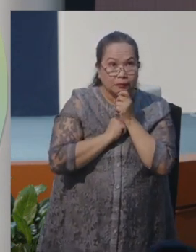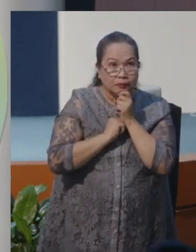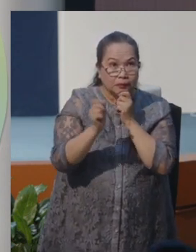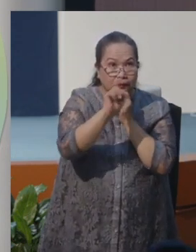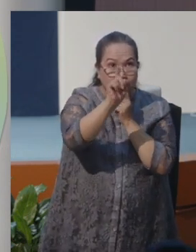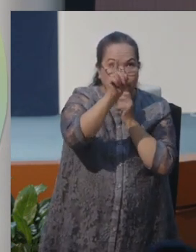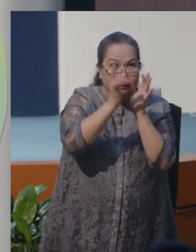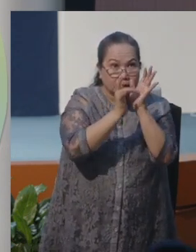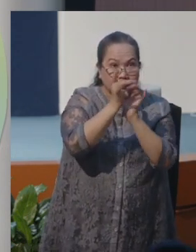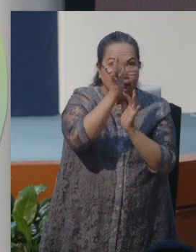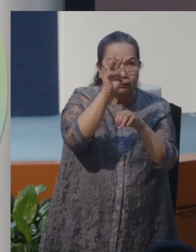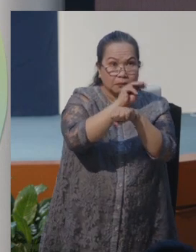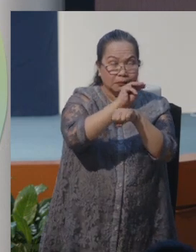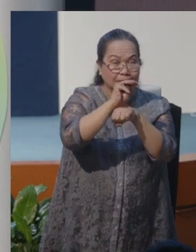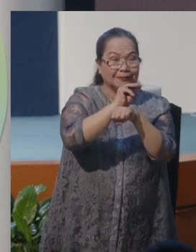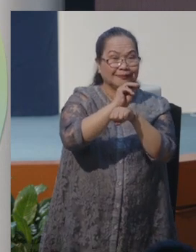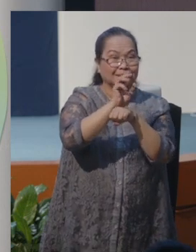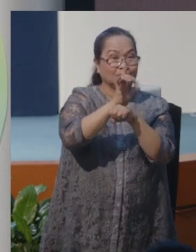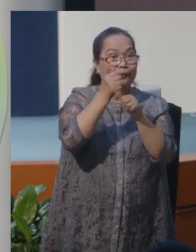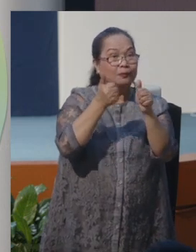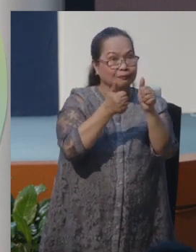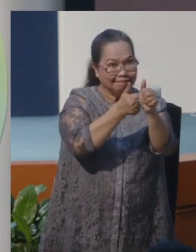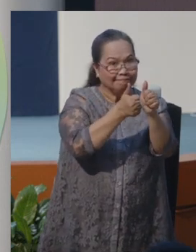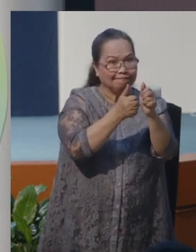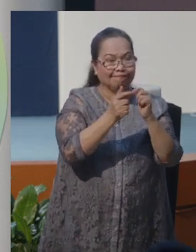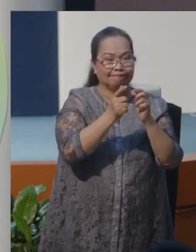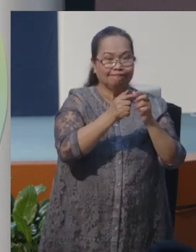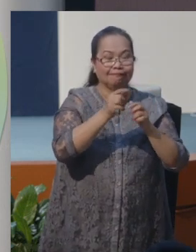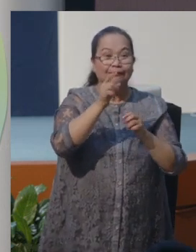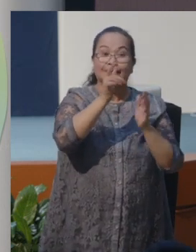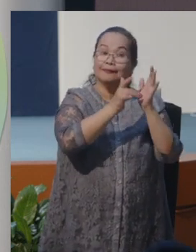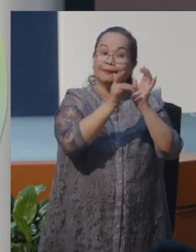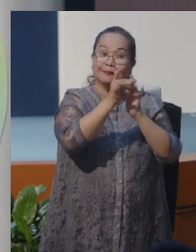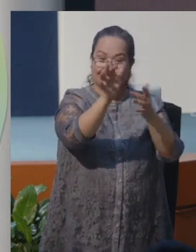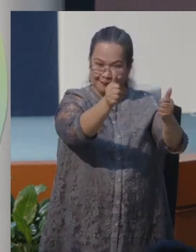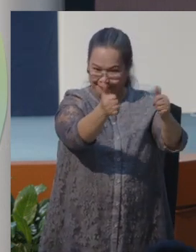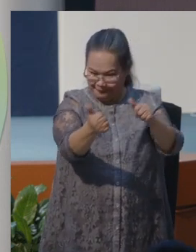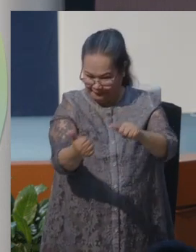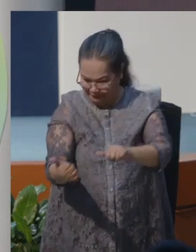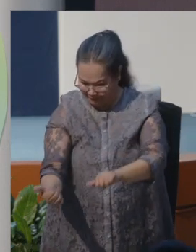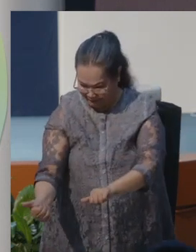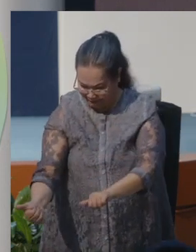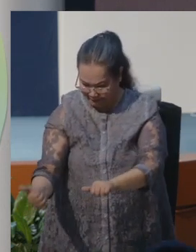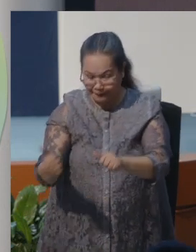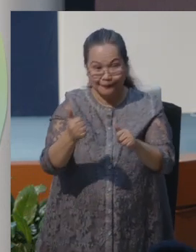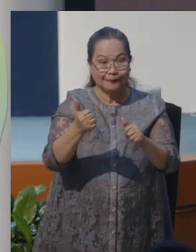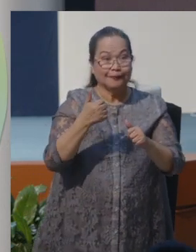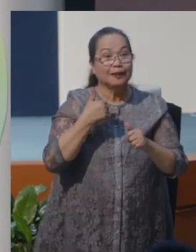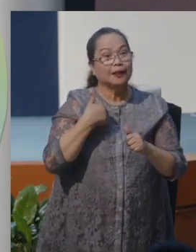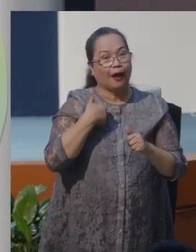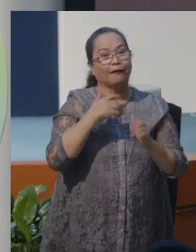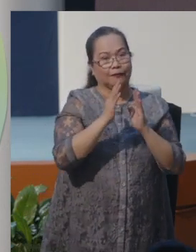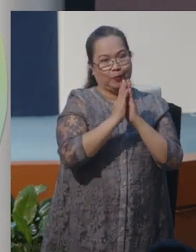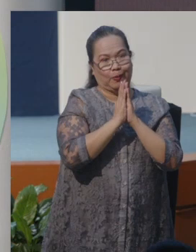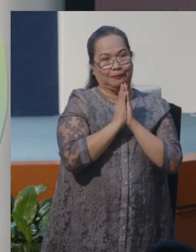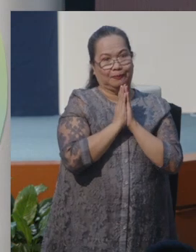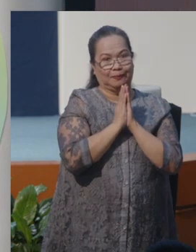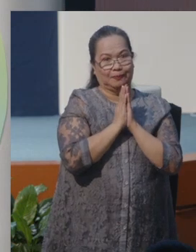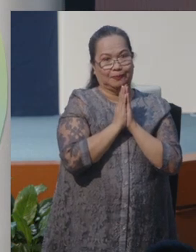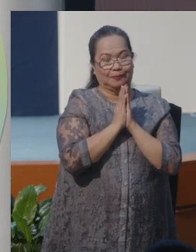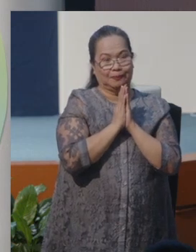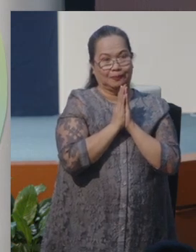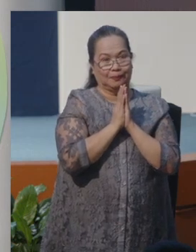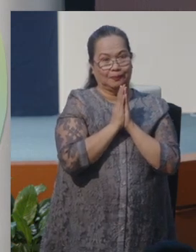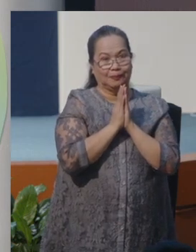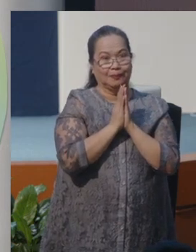Jesus' ministry. At his baptism, Jesus was in prayer, Luke chapter 3. At